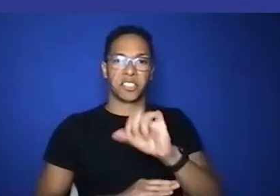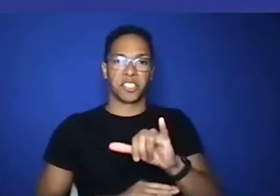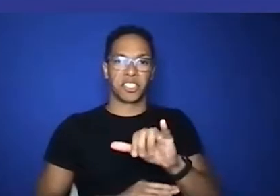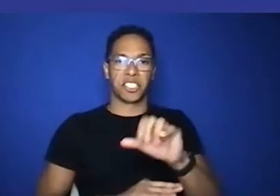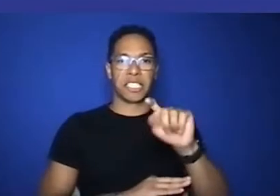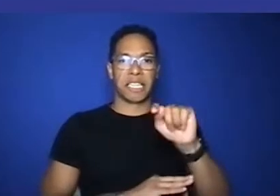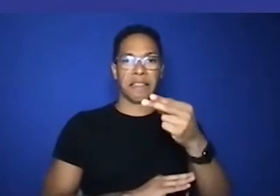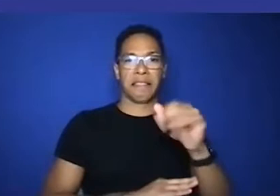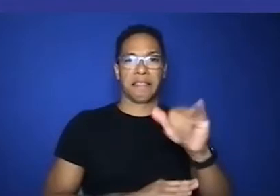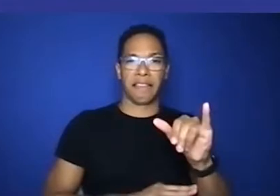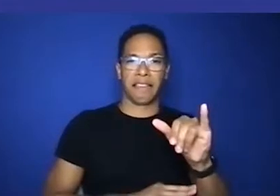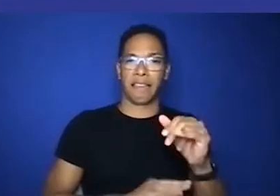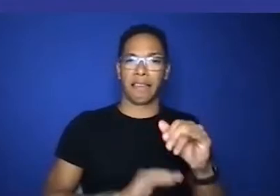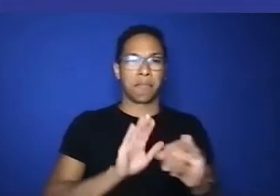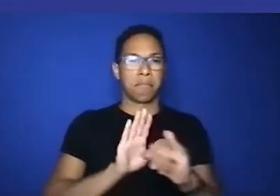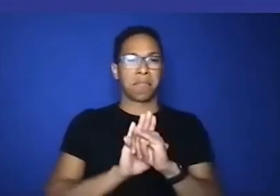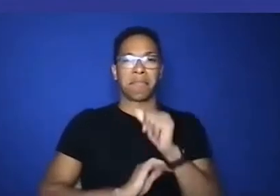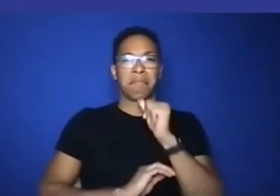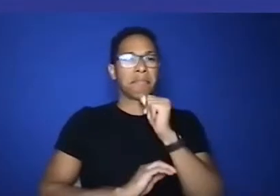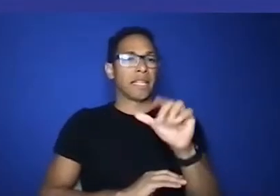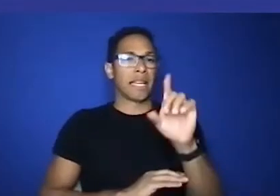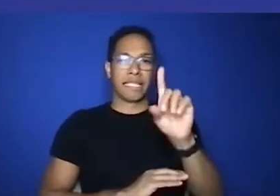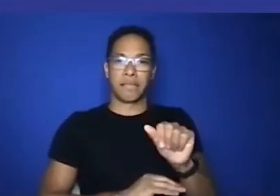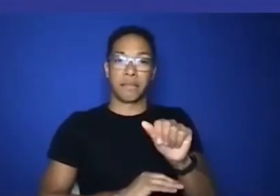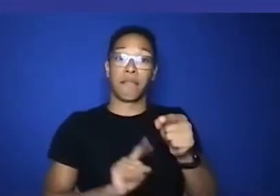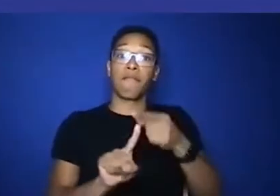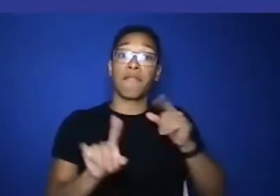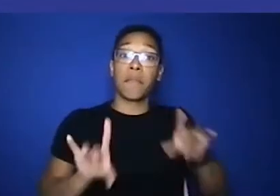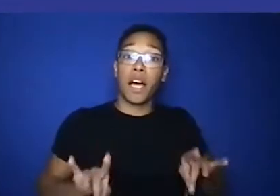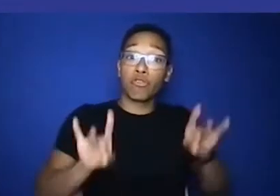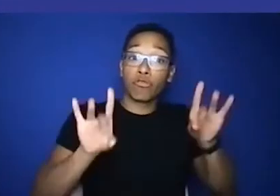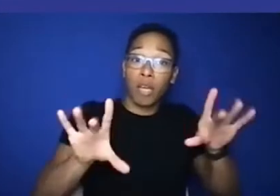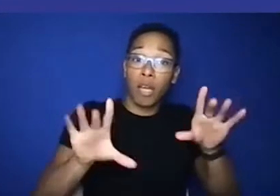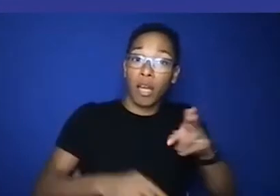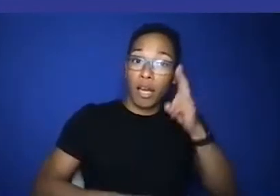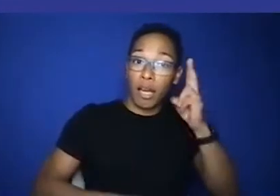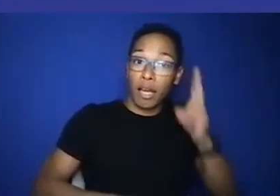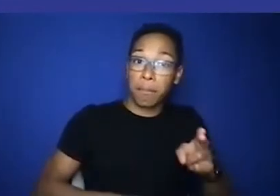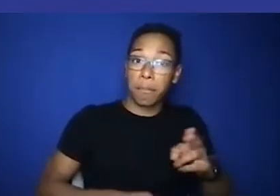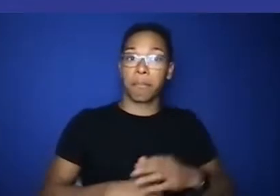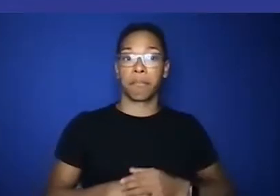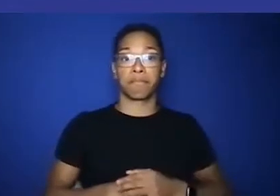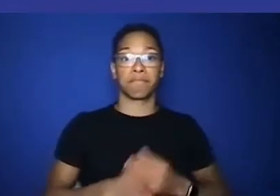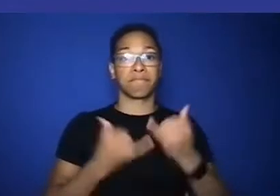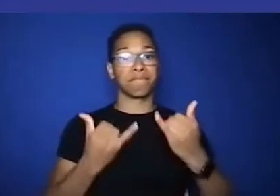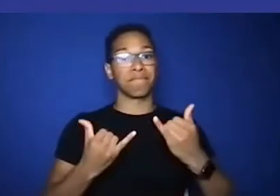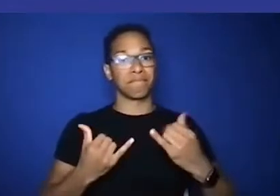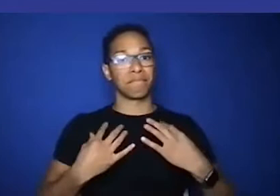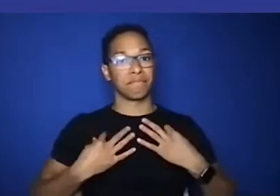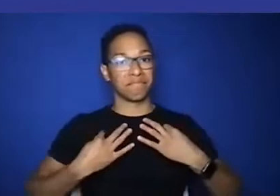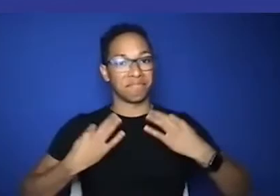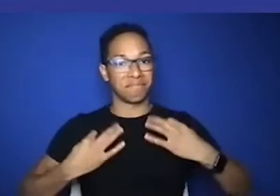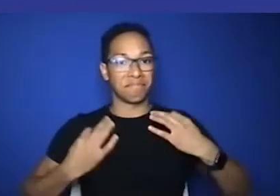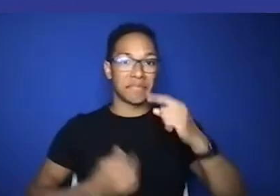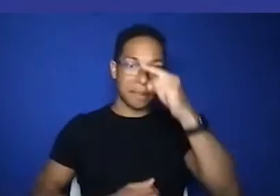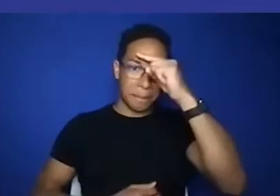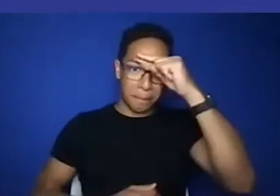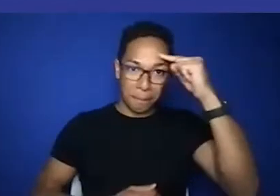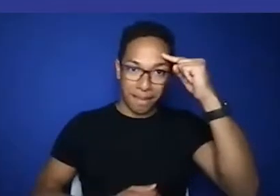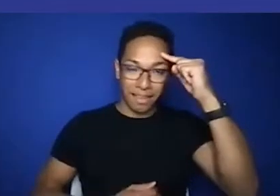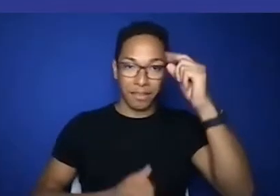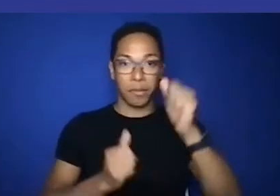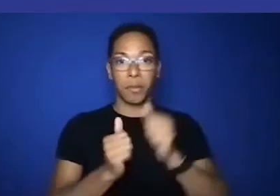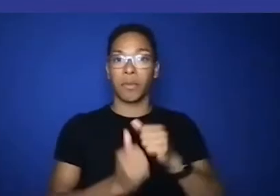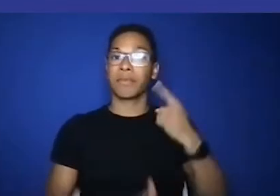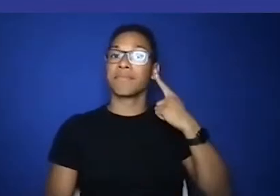white person of Australian heritage. I'm wearing a red and black halter neck with silver earrings from